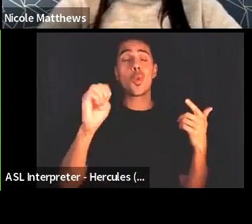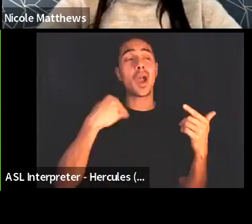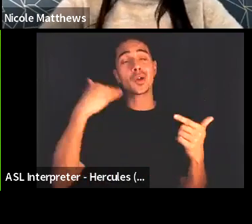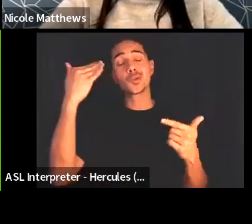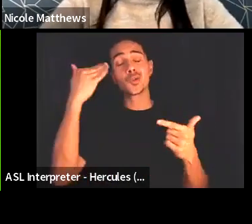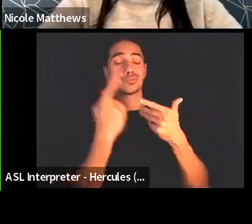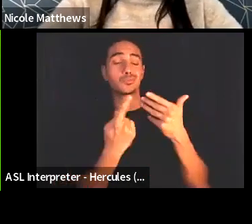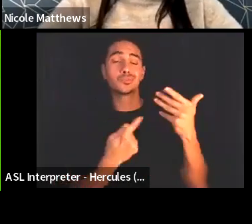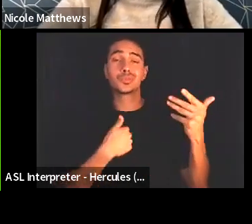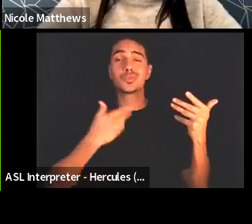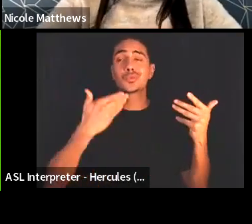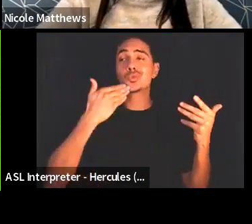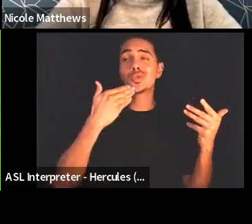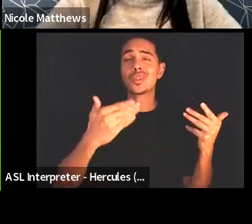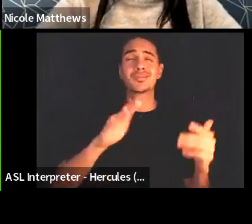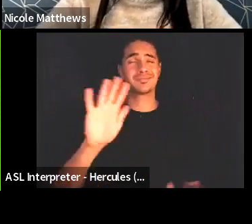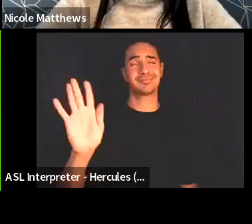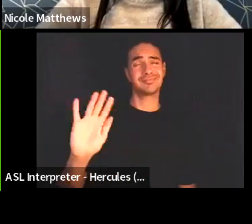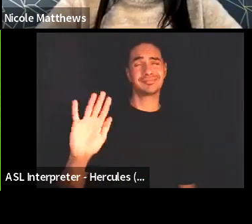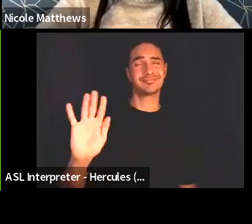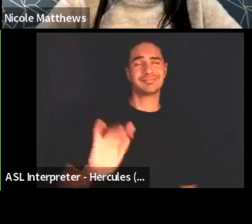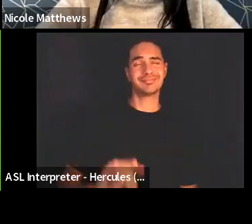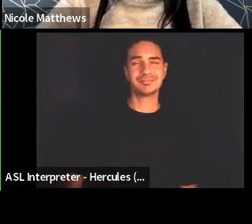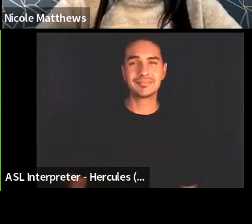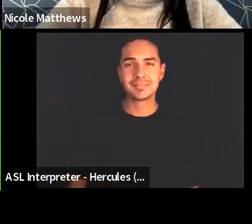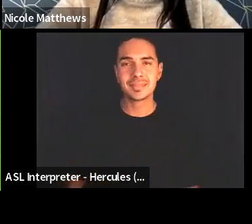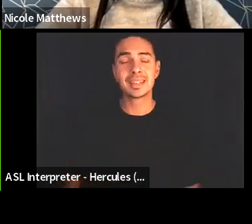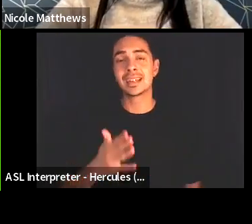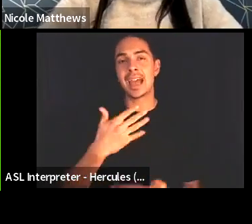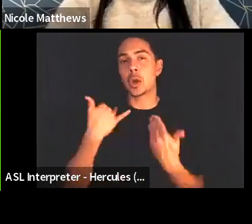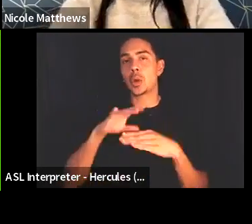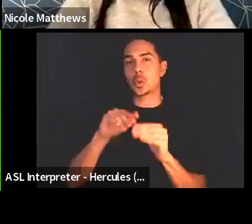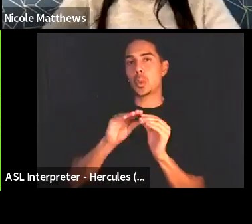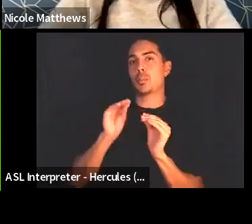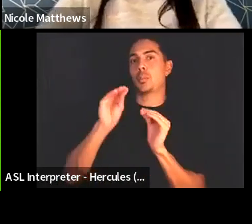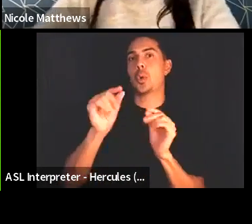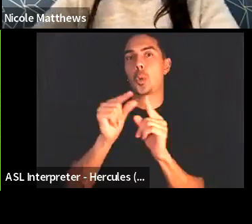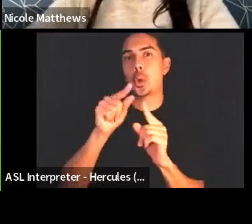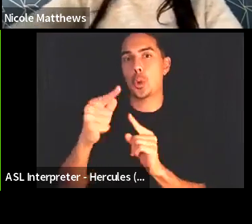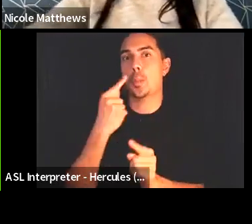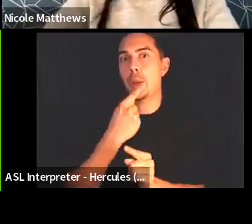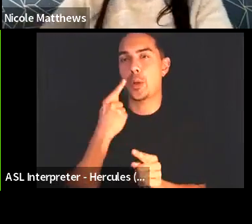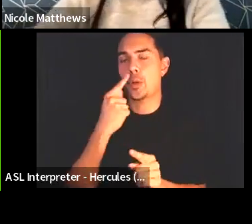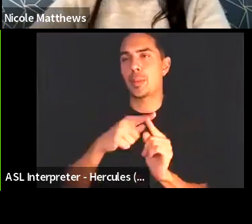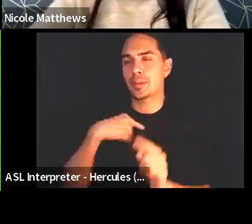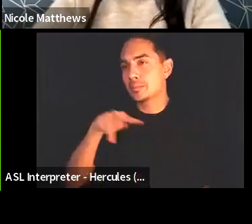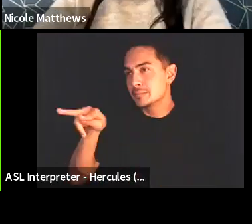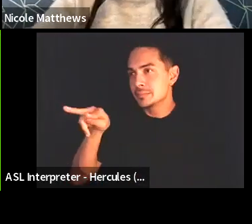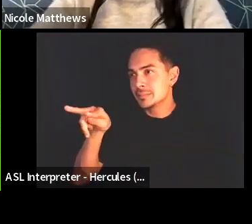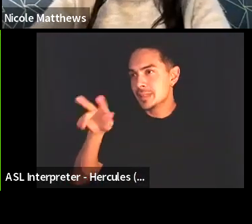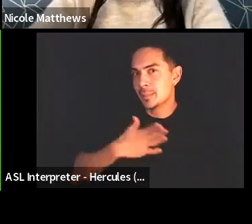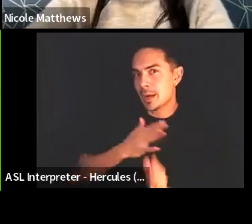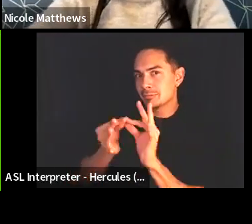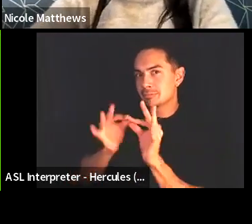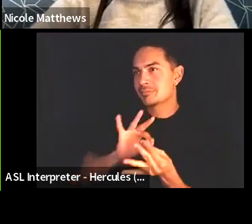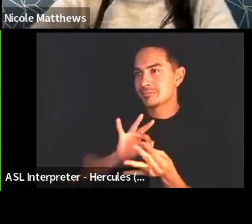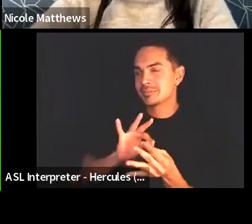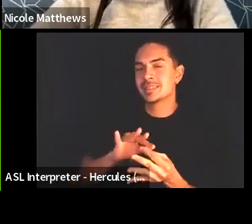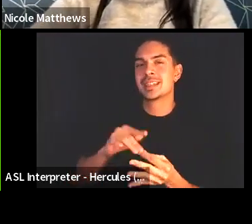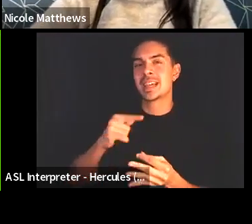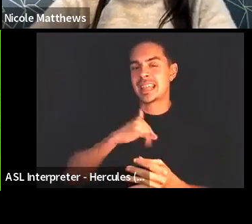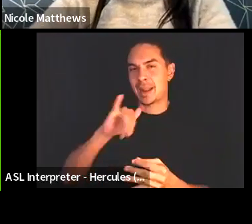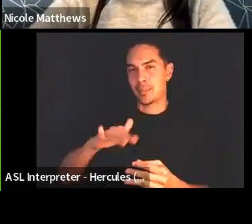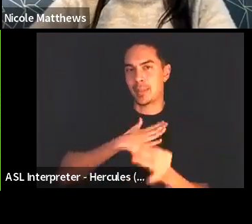Afton. If that's what you meant, I don't know. I don't want to put words in your mouth, but like I've had that thought and vision for a while that we need to